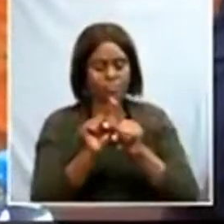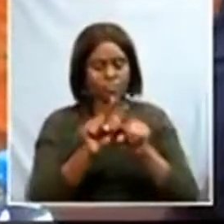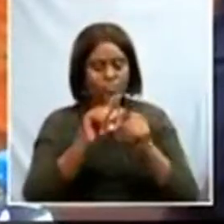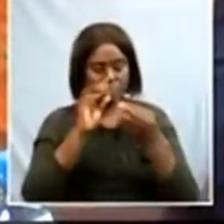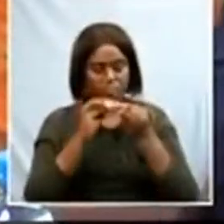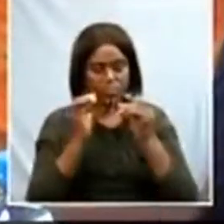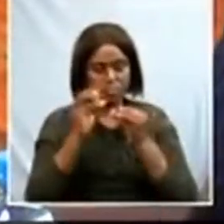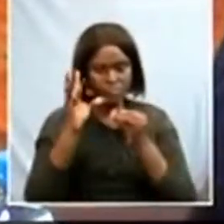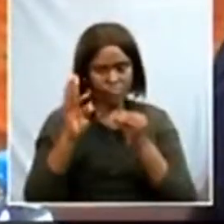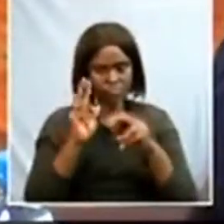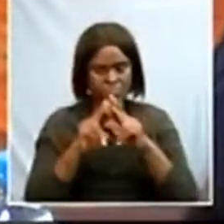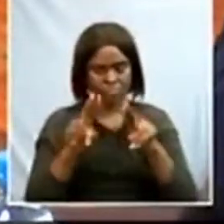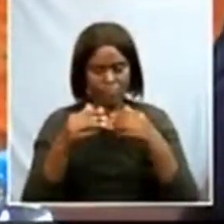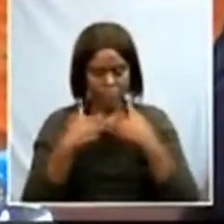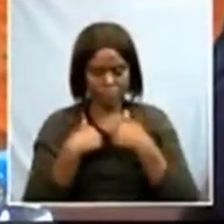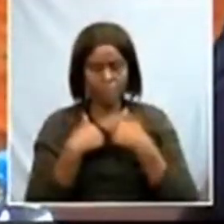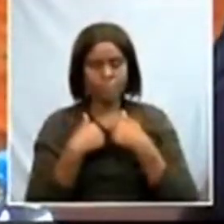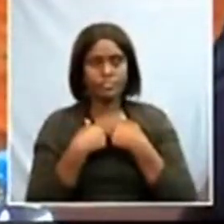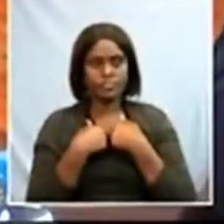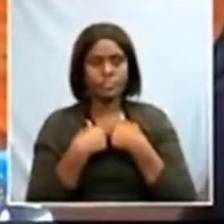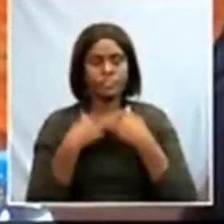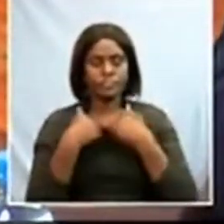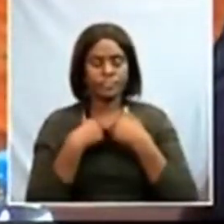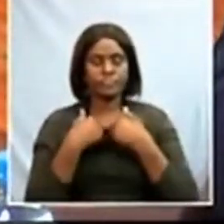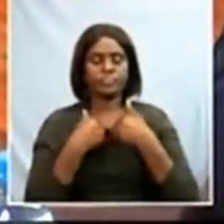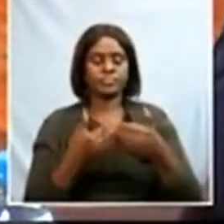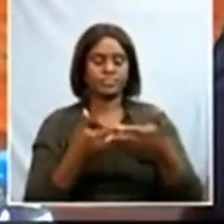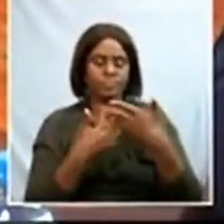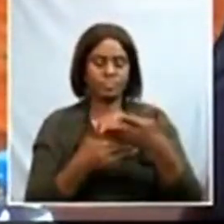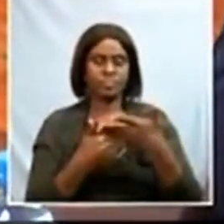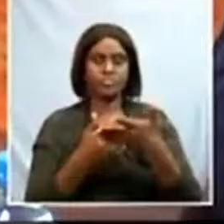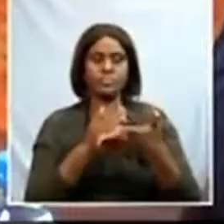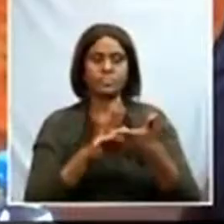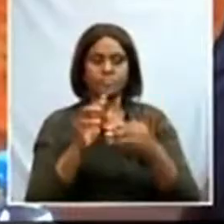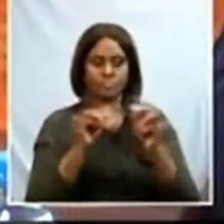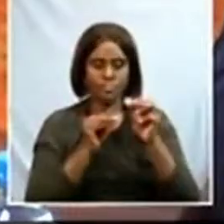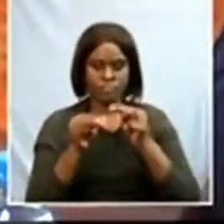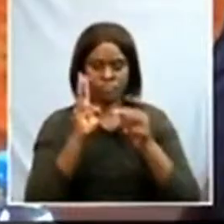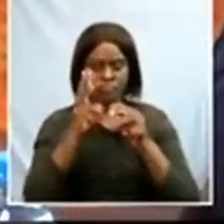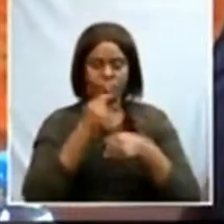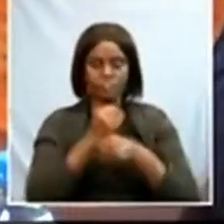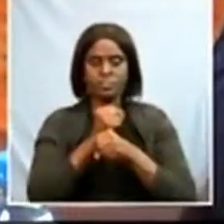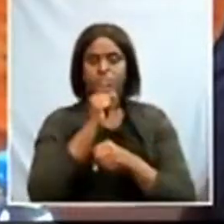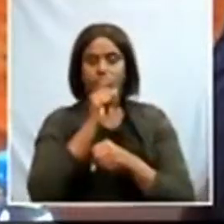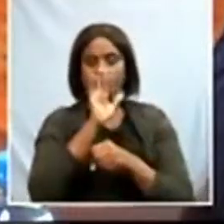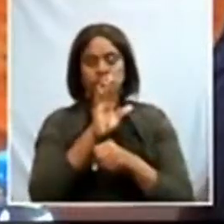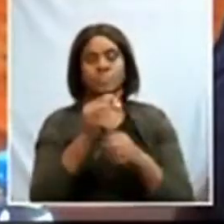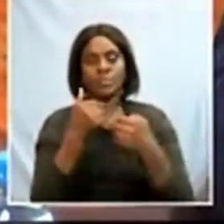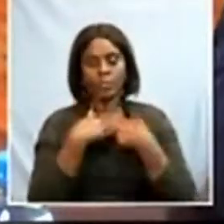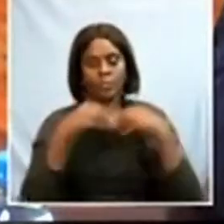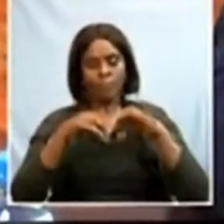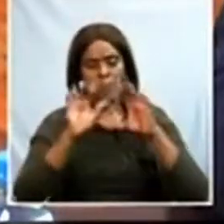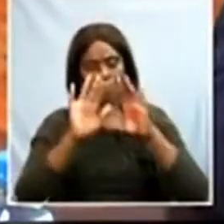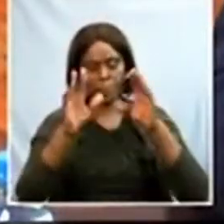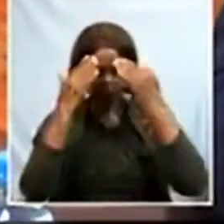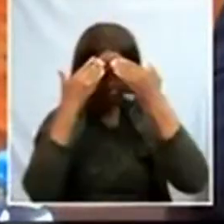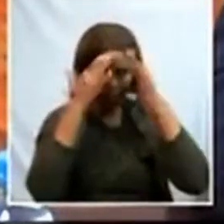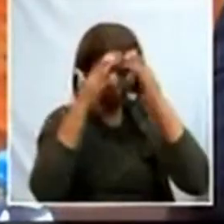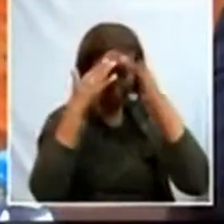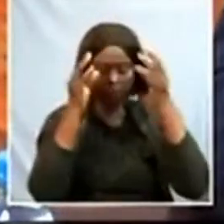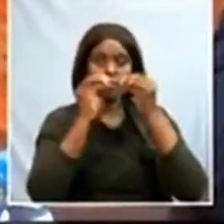Appendix 6, Chair, has the documentation. Management to ensure that there is continued